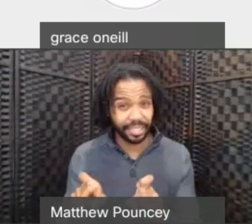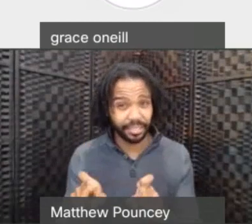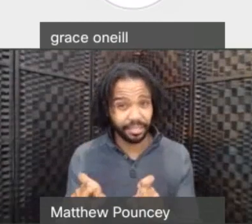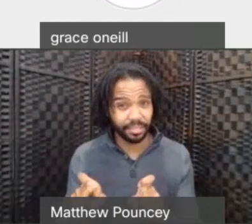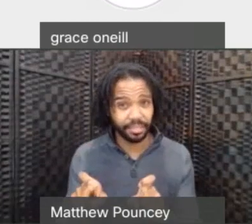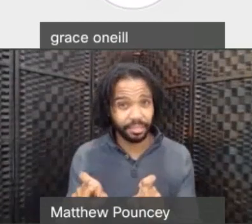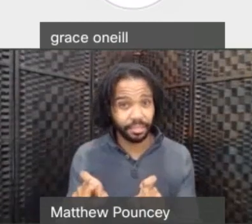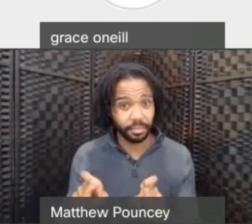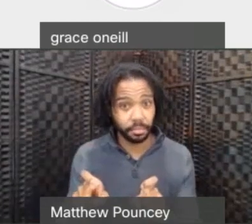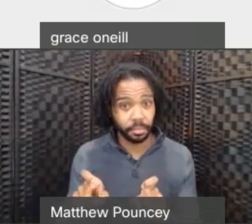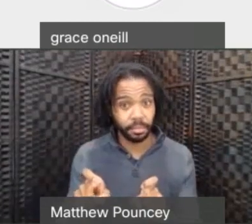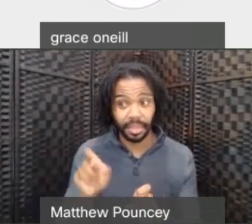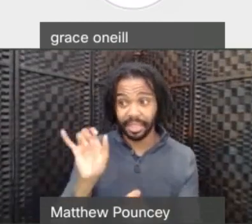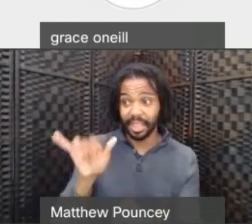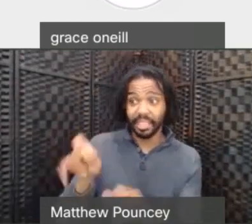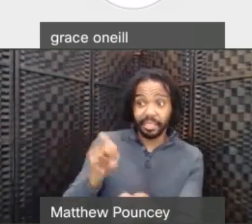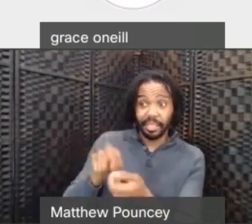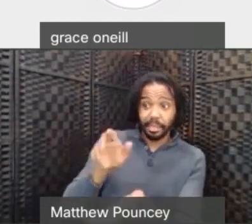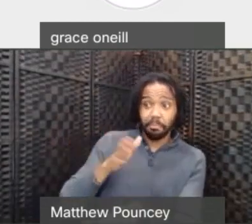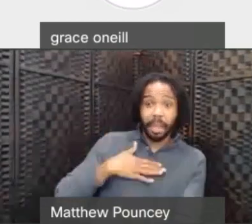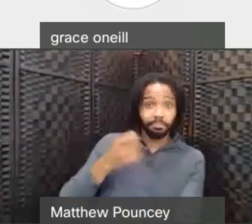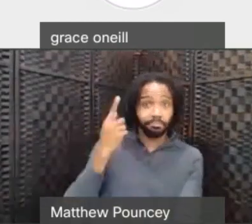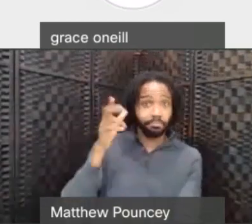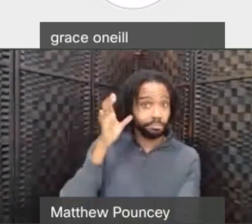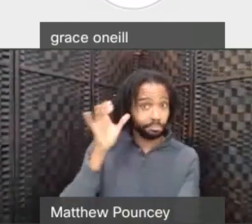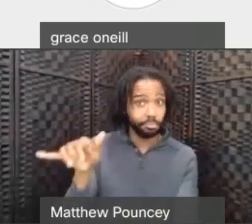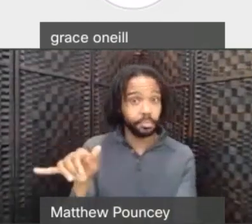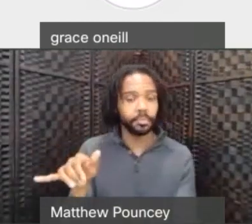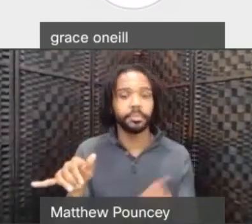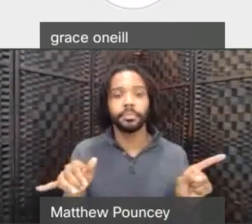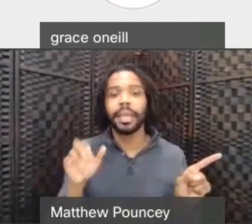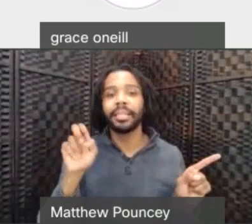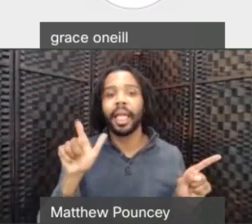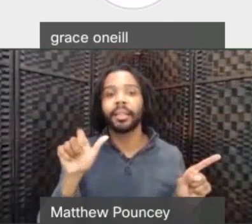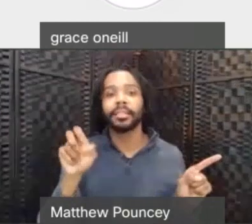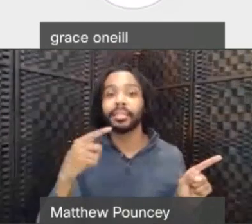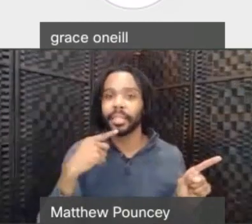That's exactly what I heard. That's correct.